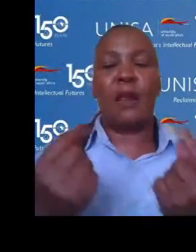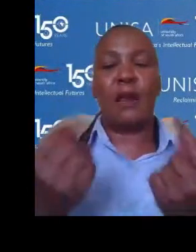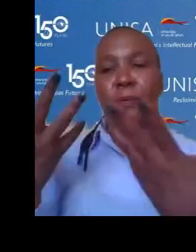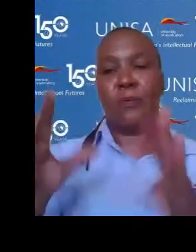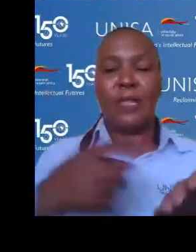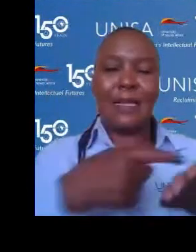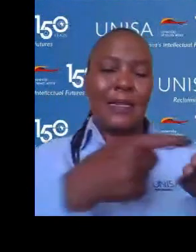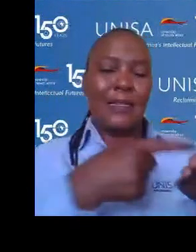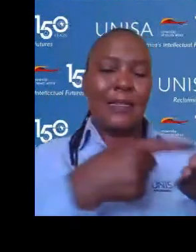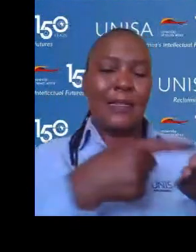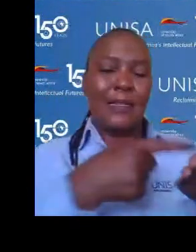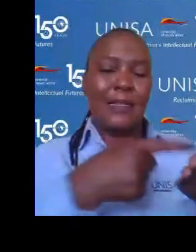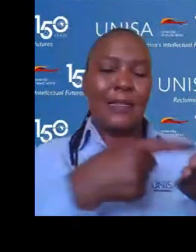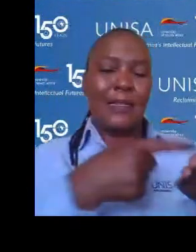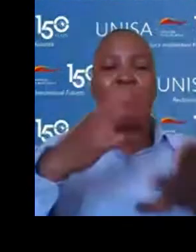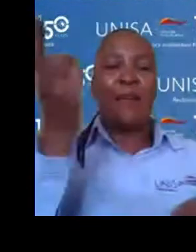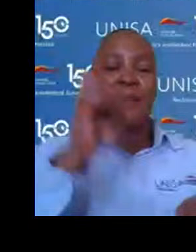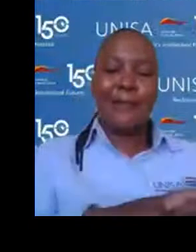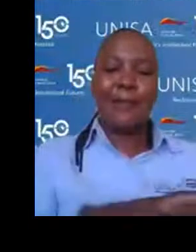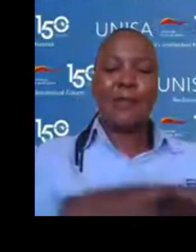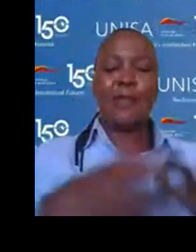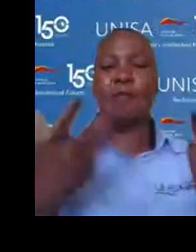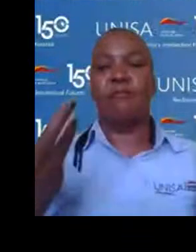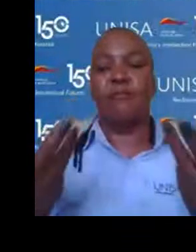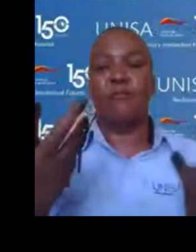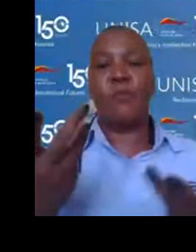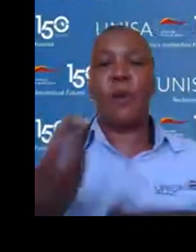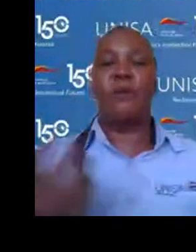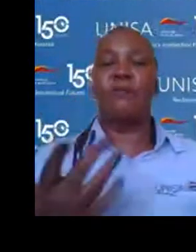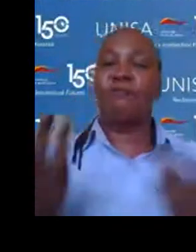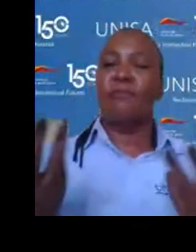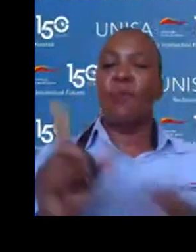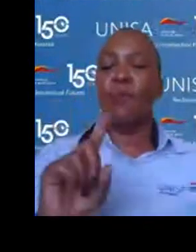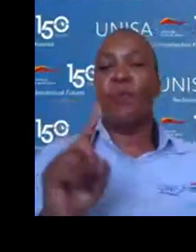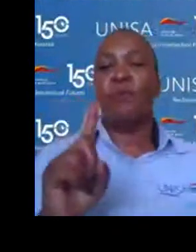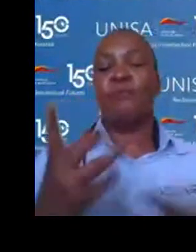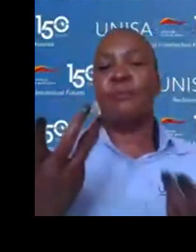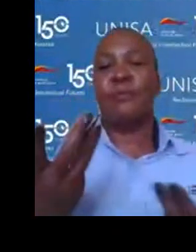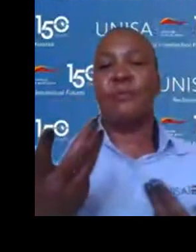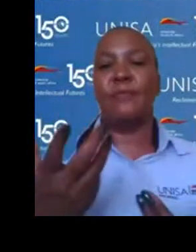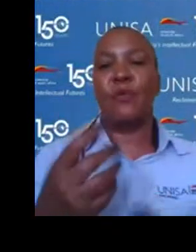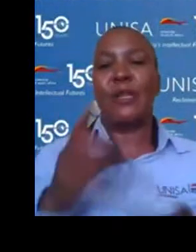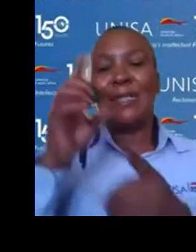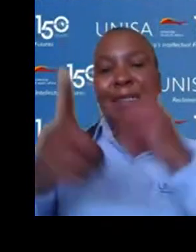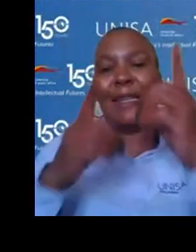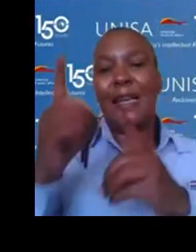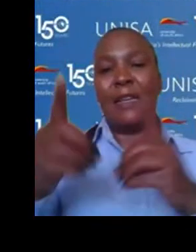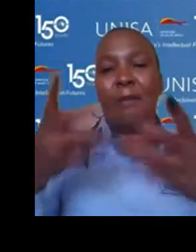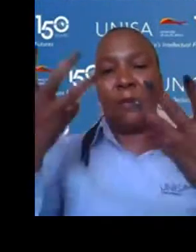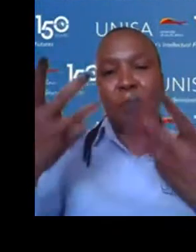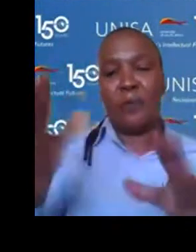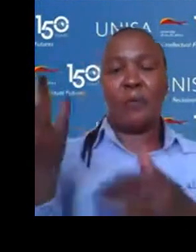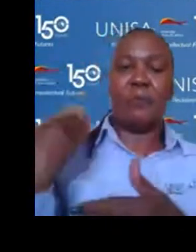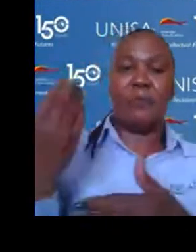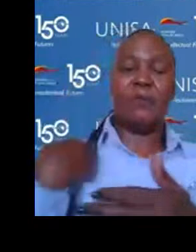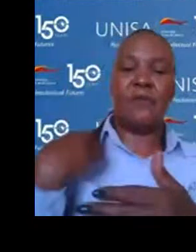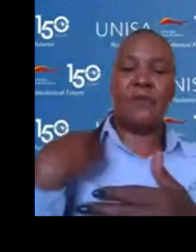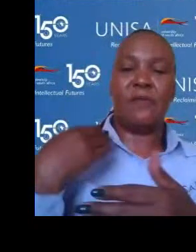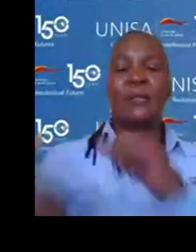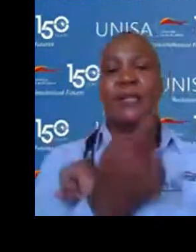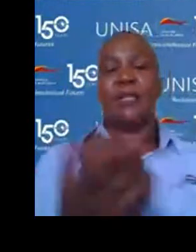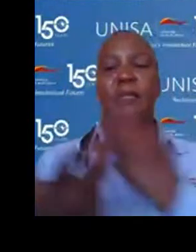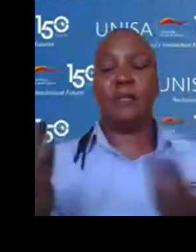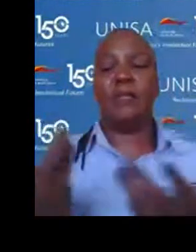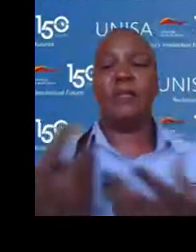and registration. Most of what was discussed in the previous session, you've got